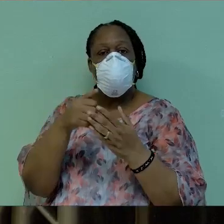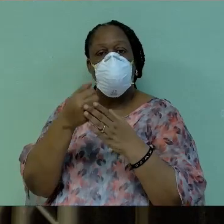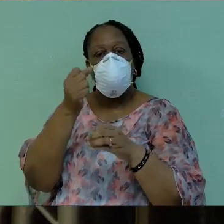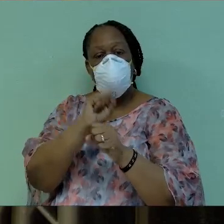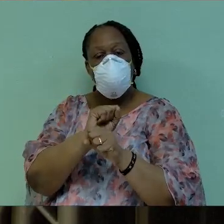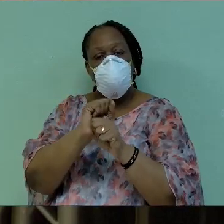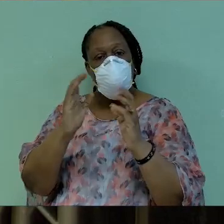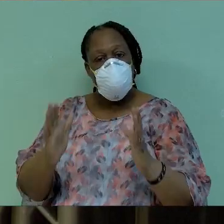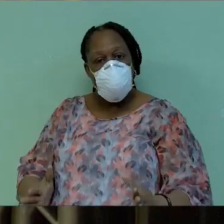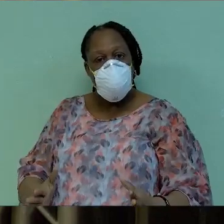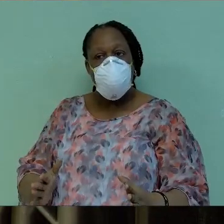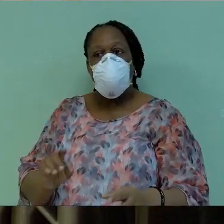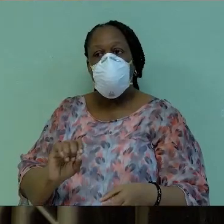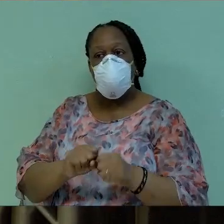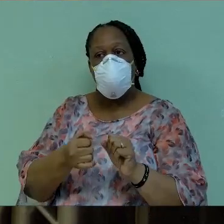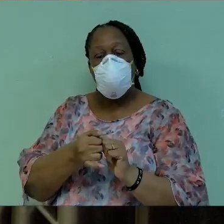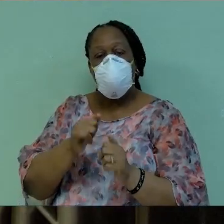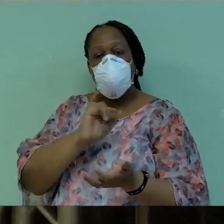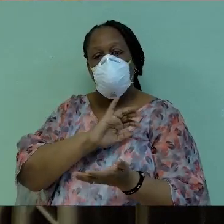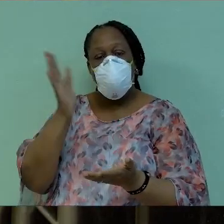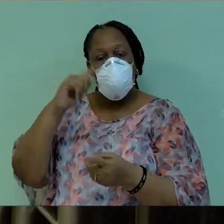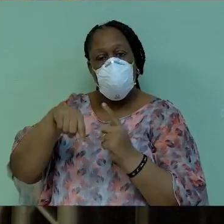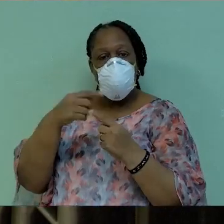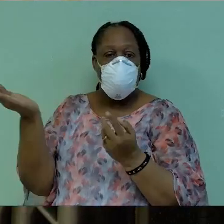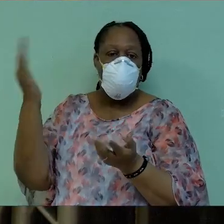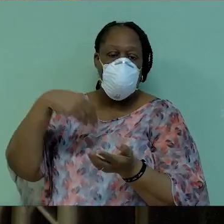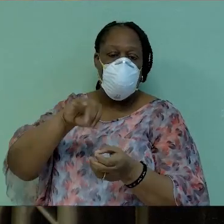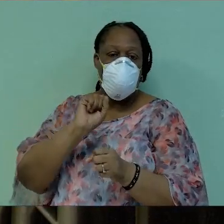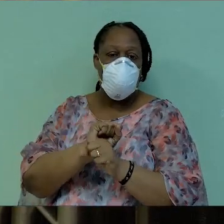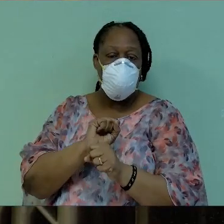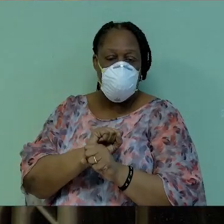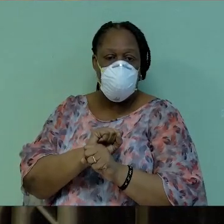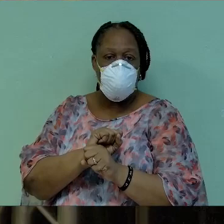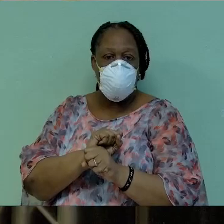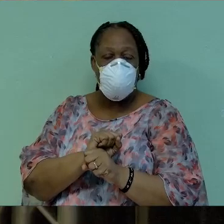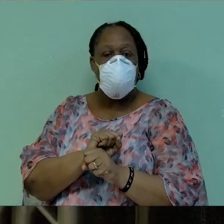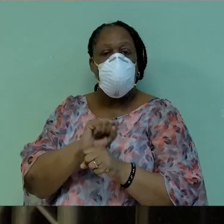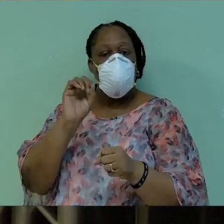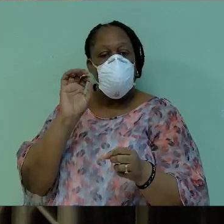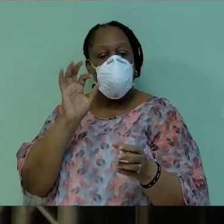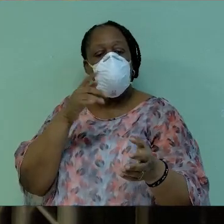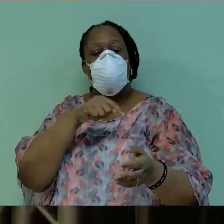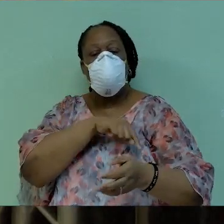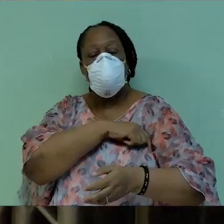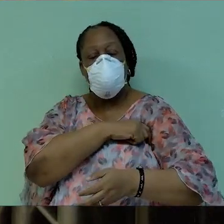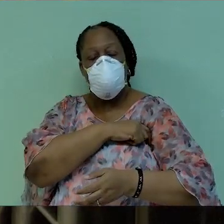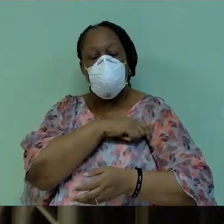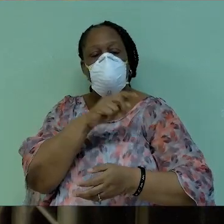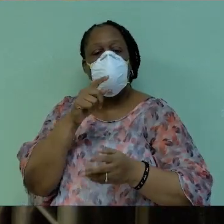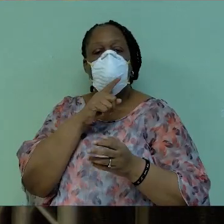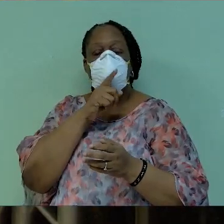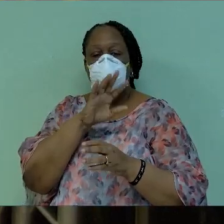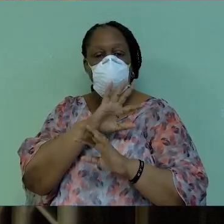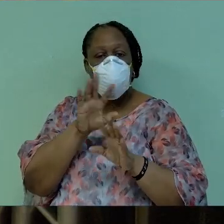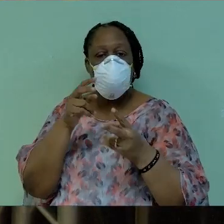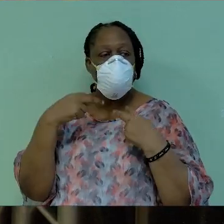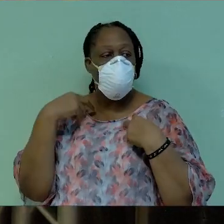of the proactive measures that we would have put in place very early to prevent the contamination of Her Majesty's